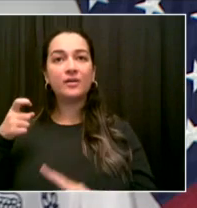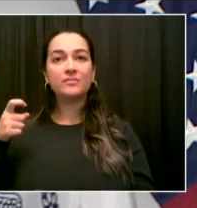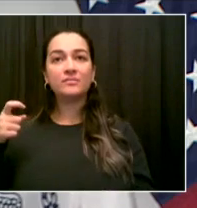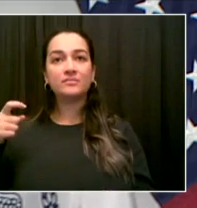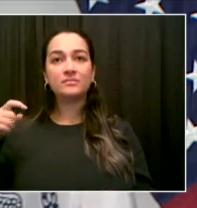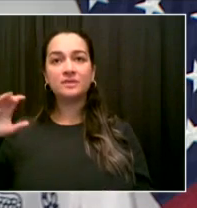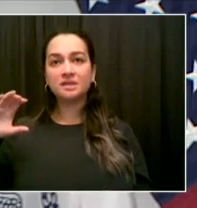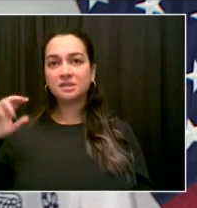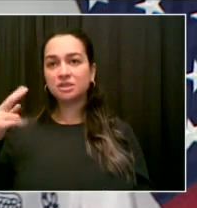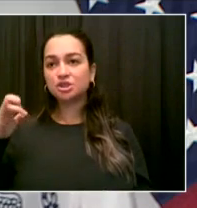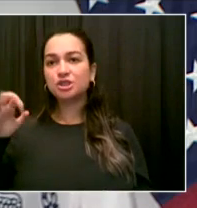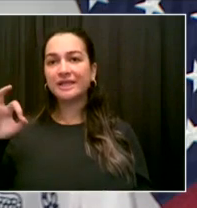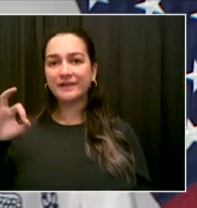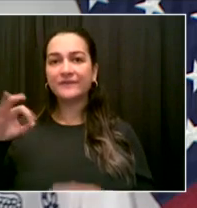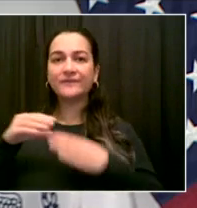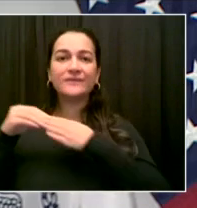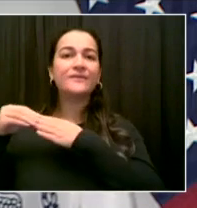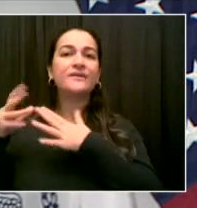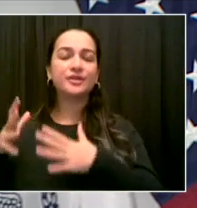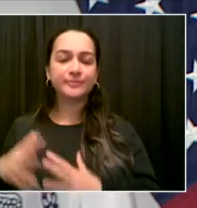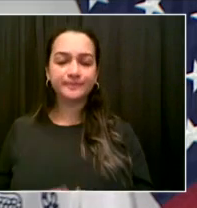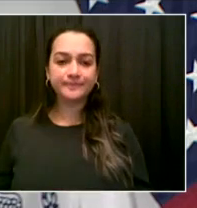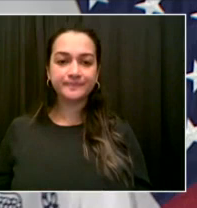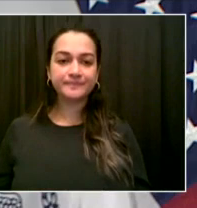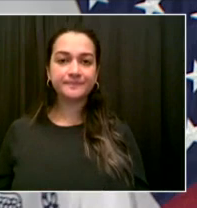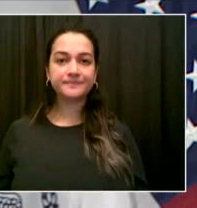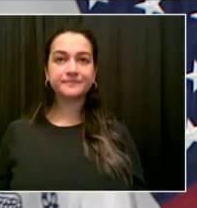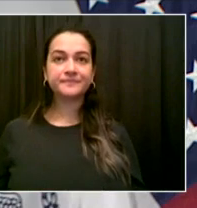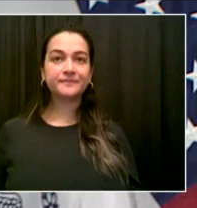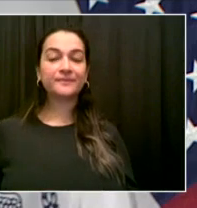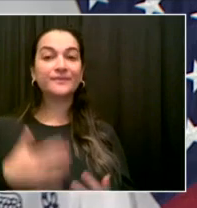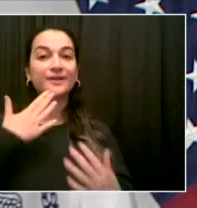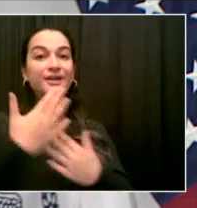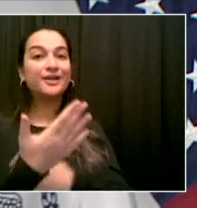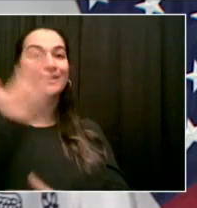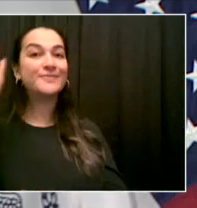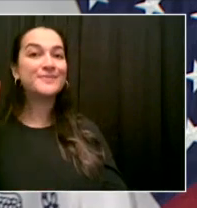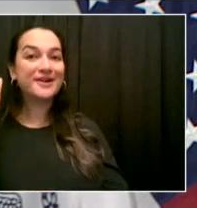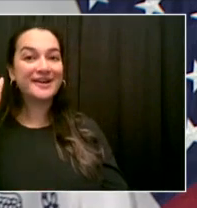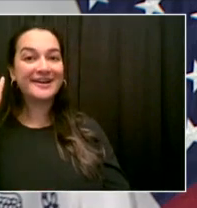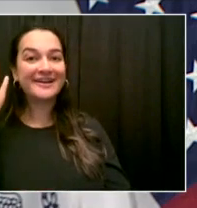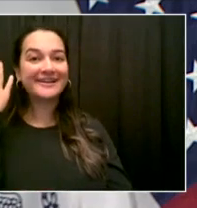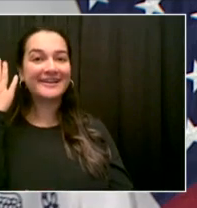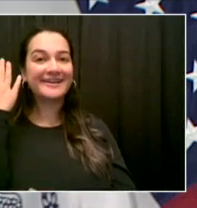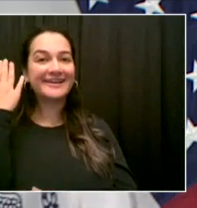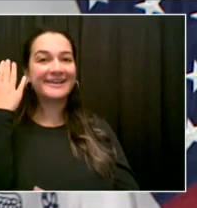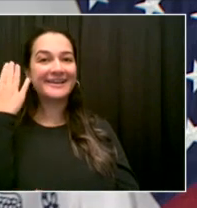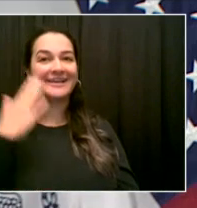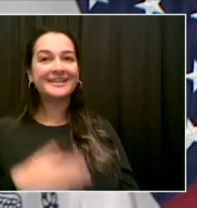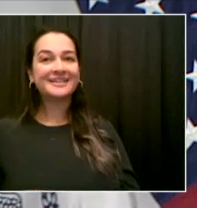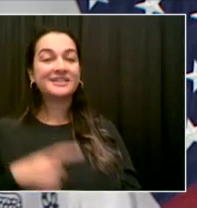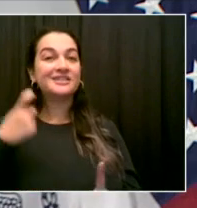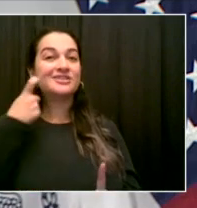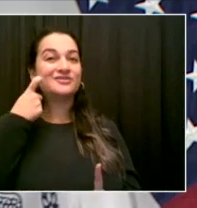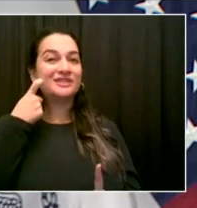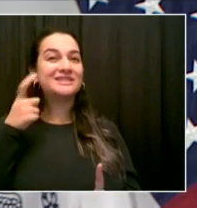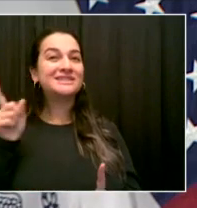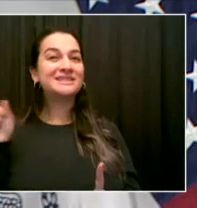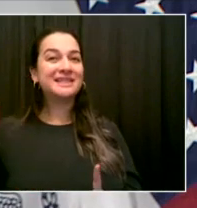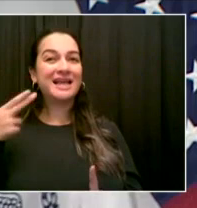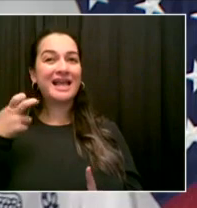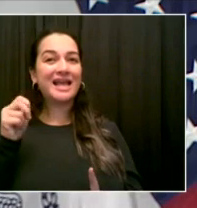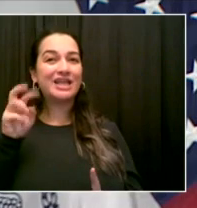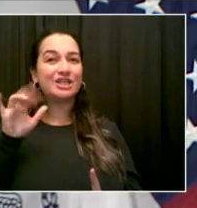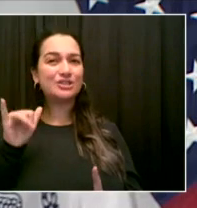always, one of the things that Henry pointed out, though, was that his indication is that the vaccination